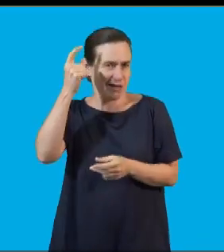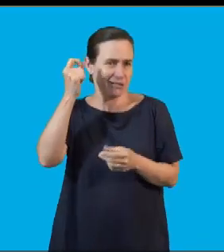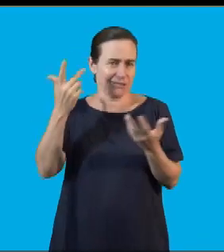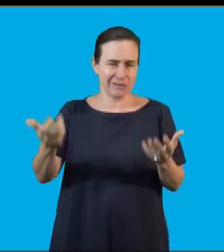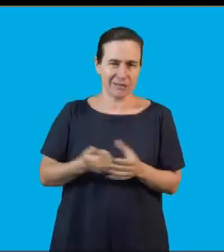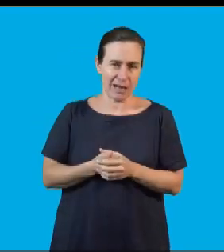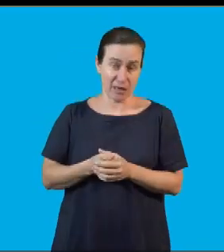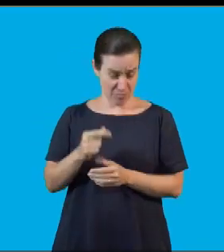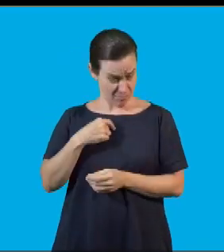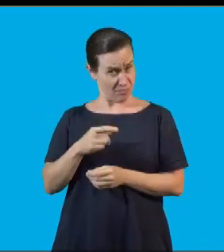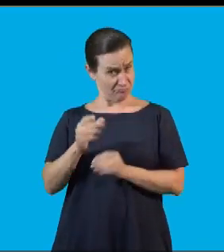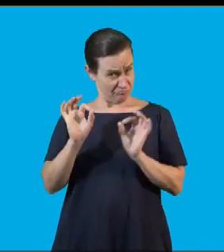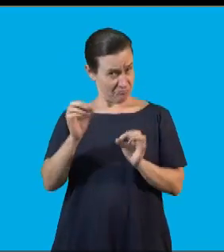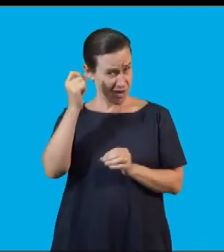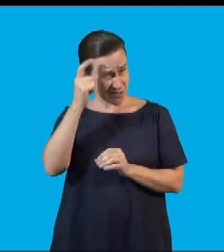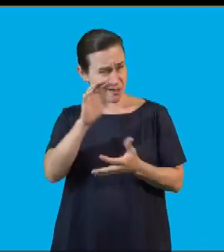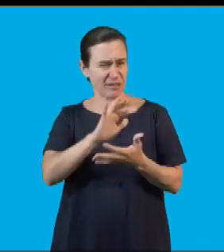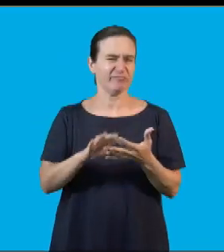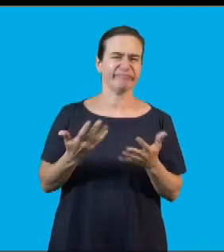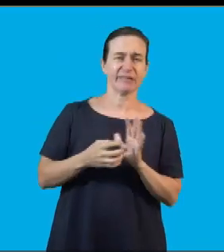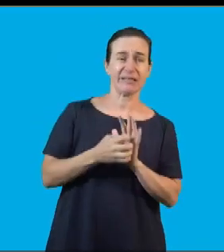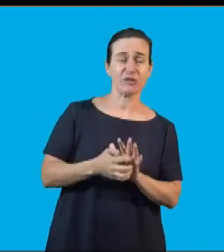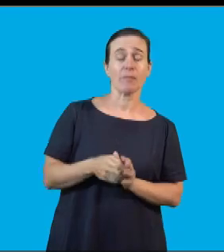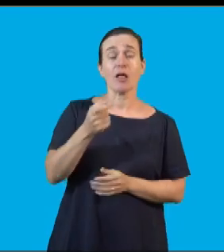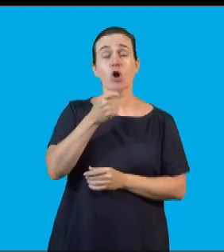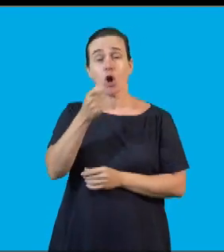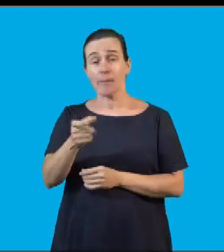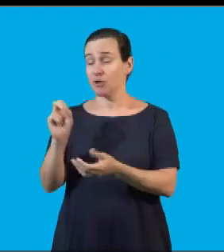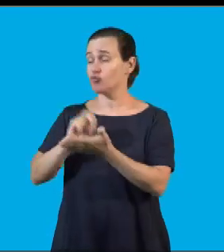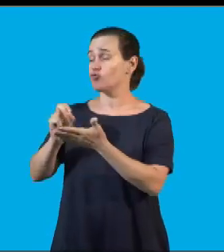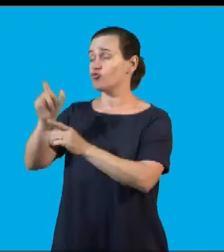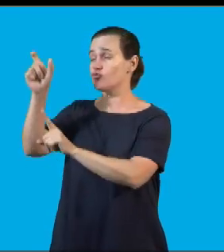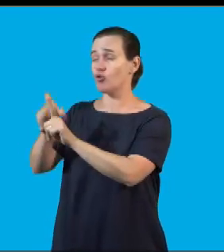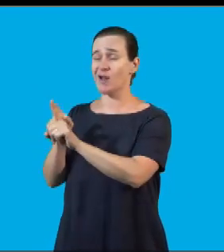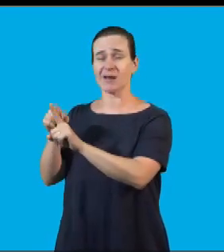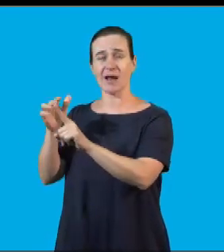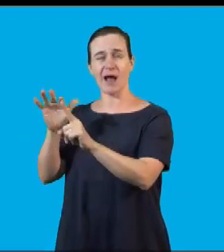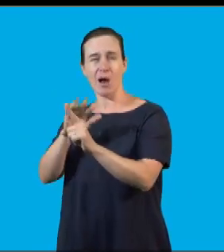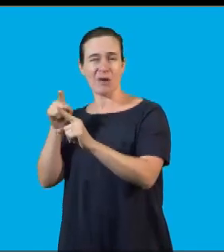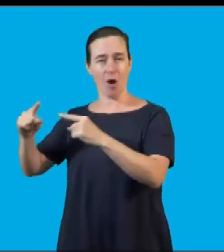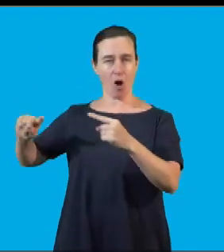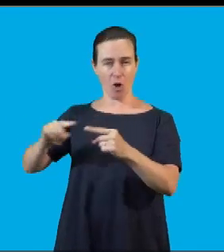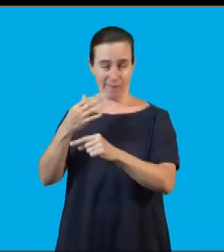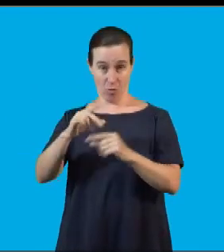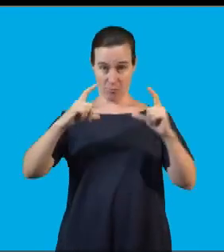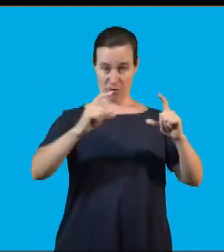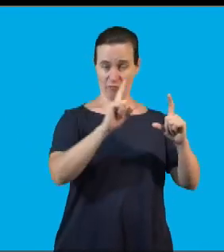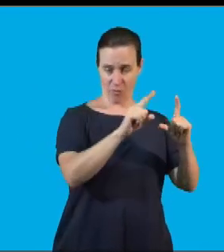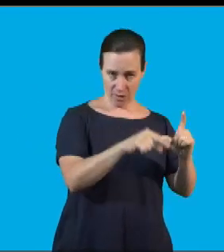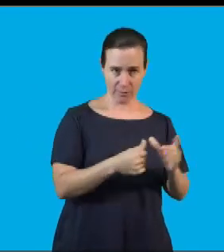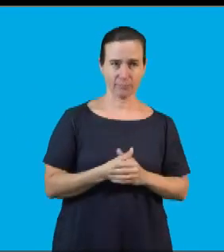comprehension questions where they test your understanding. For example, comment on the writer's argument presented in paragraph